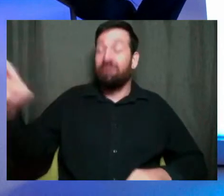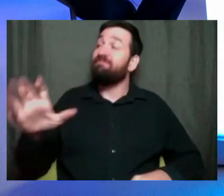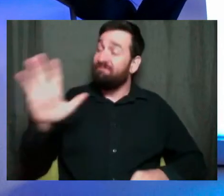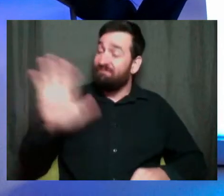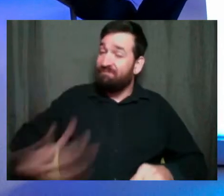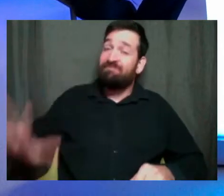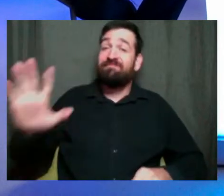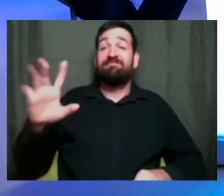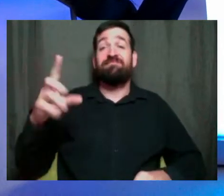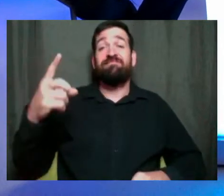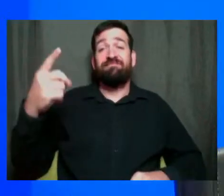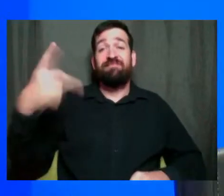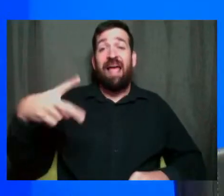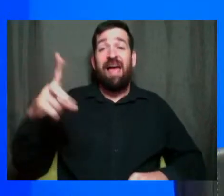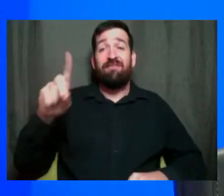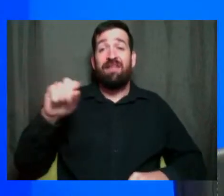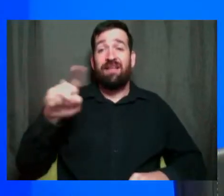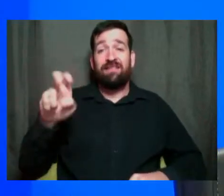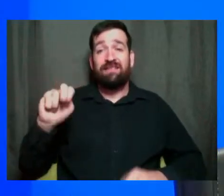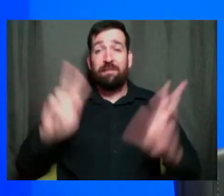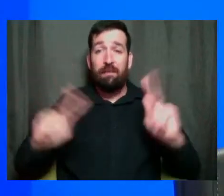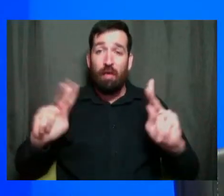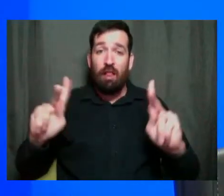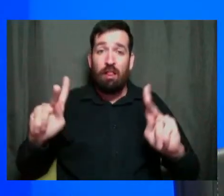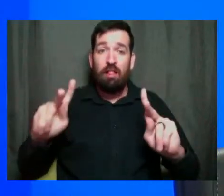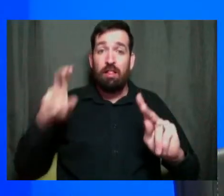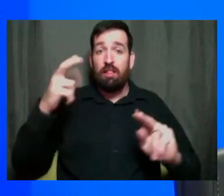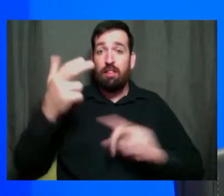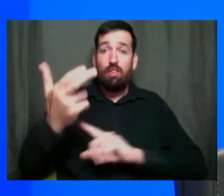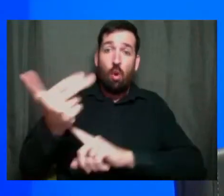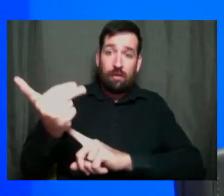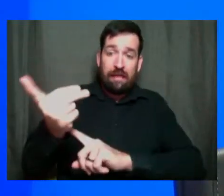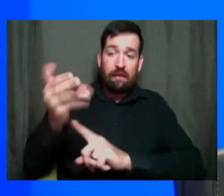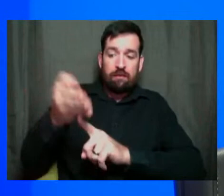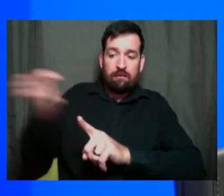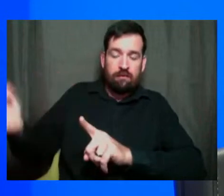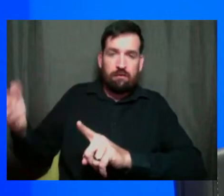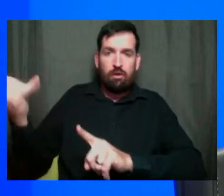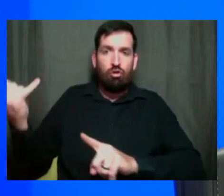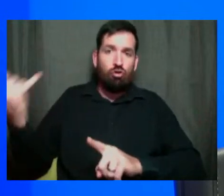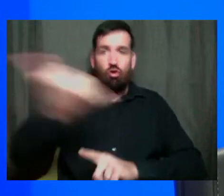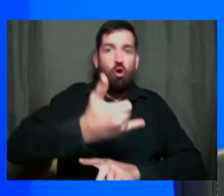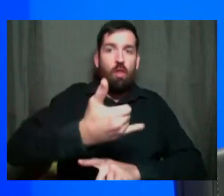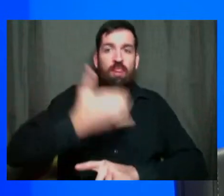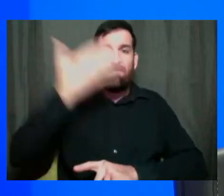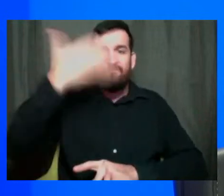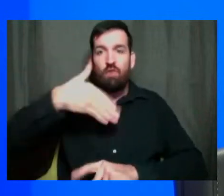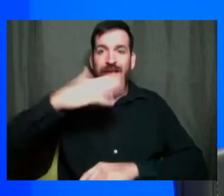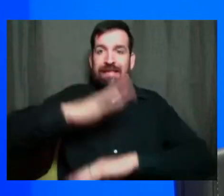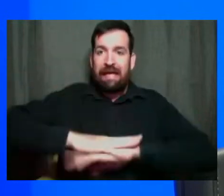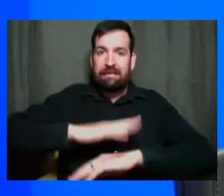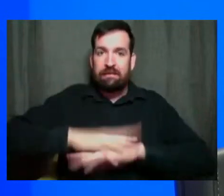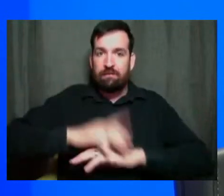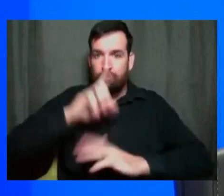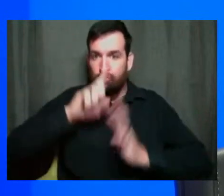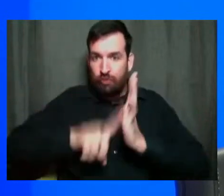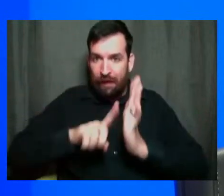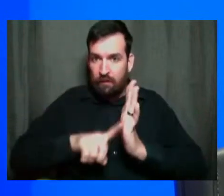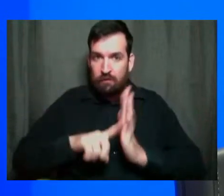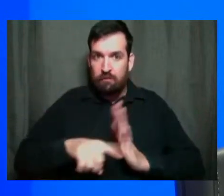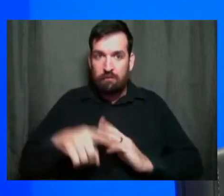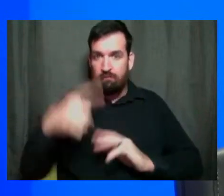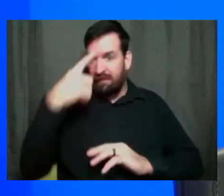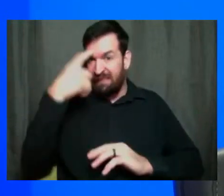in the hotel room, and the person next door in the hotel room called the front desk to check on the patient because they thought something was happening in the